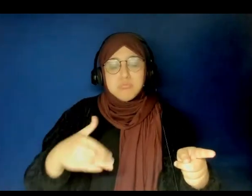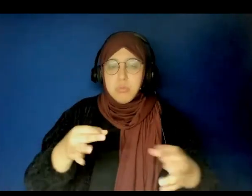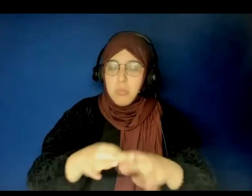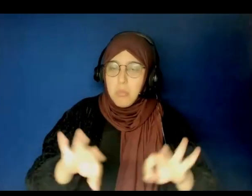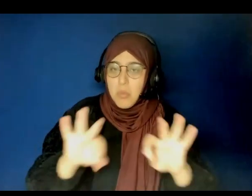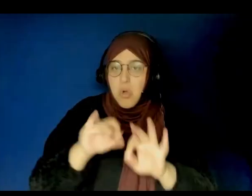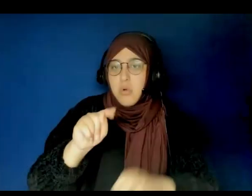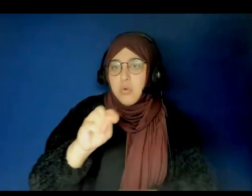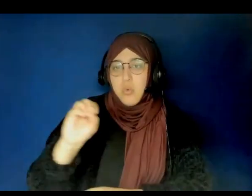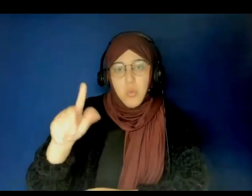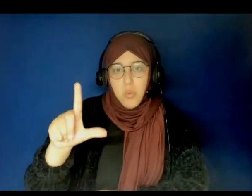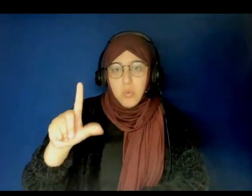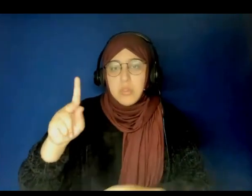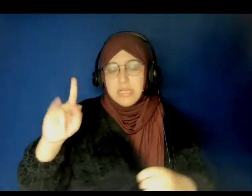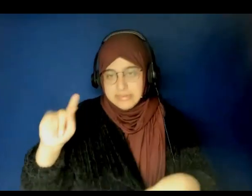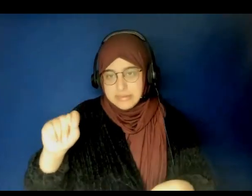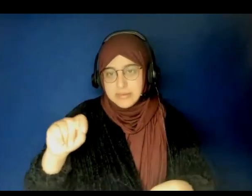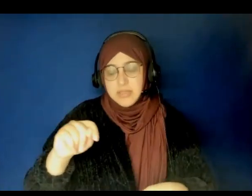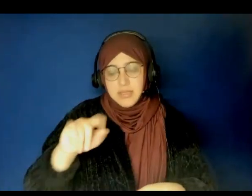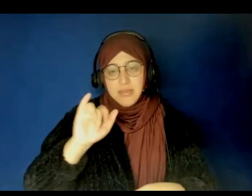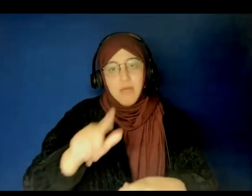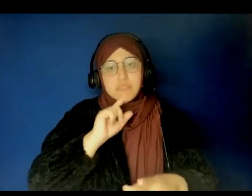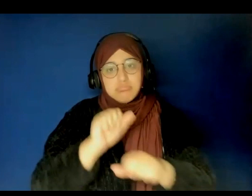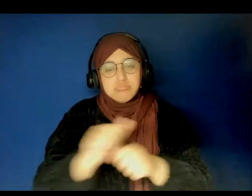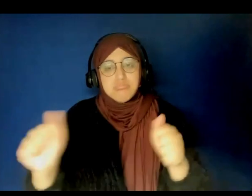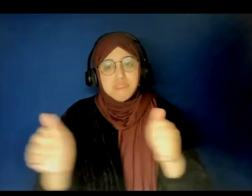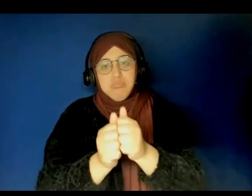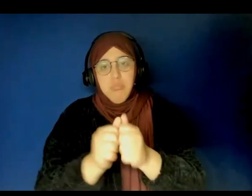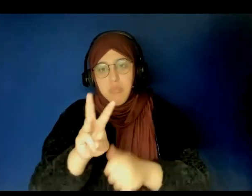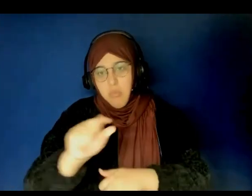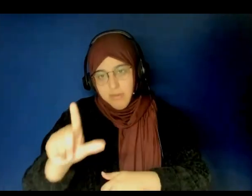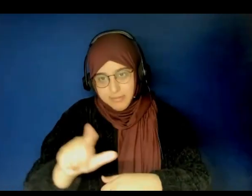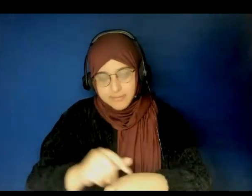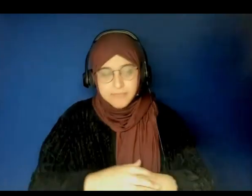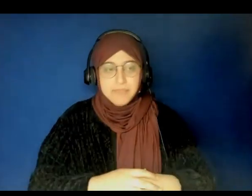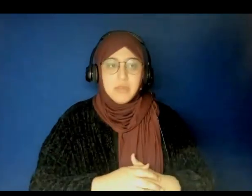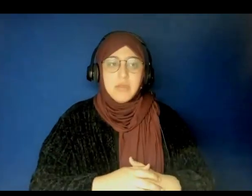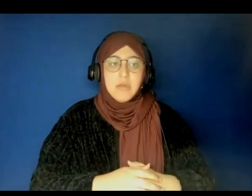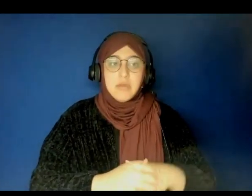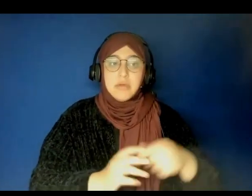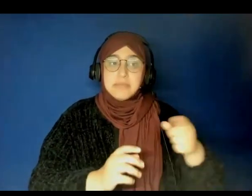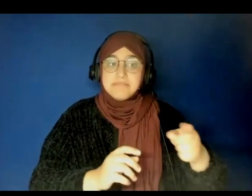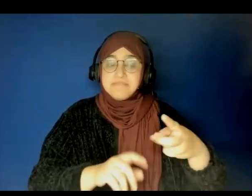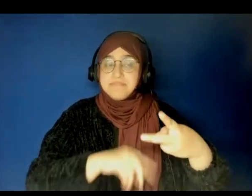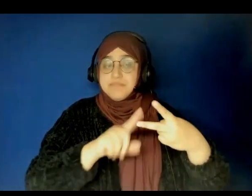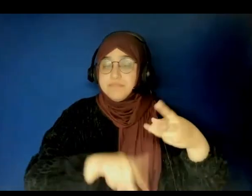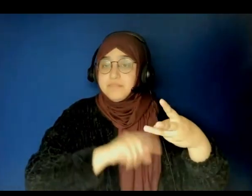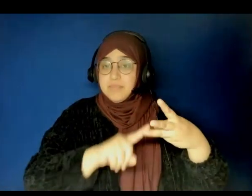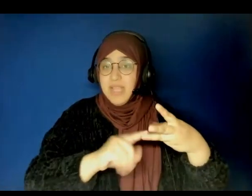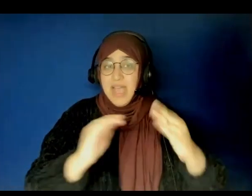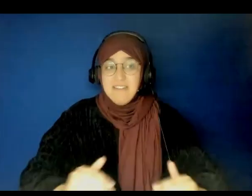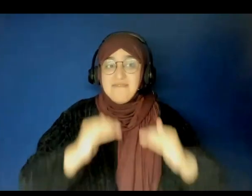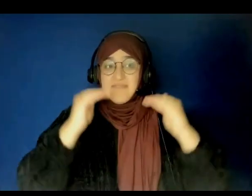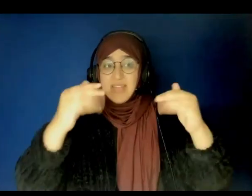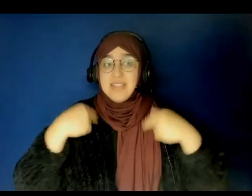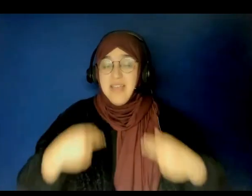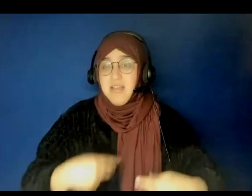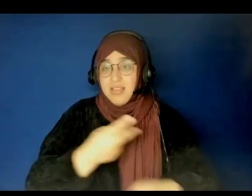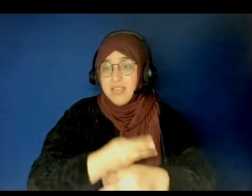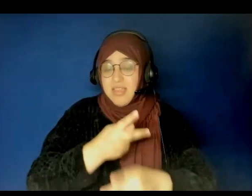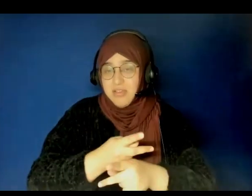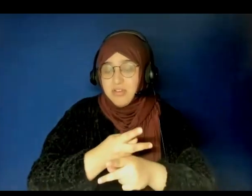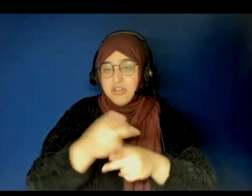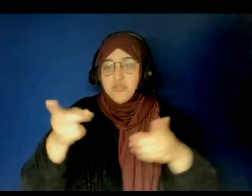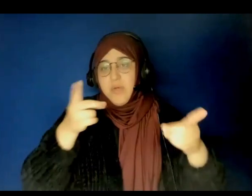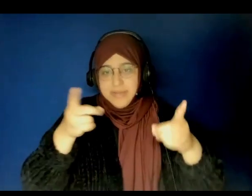will. An advanced healthcare directive is another document, and it's known as a living will.